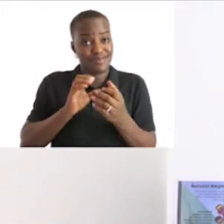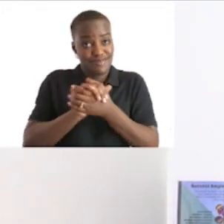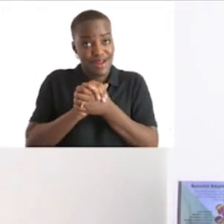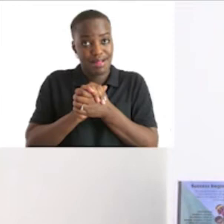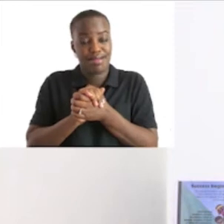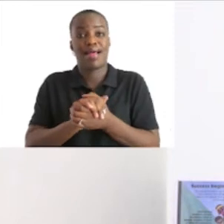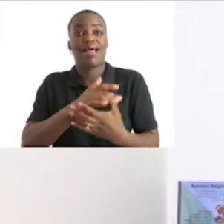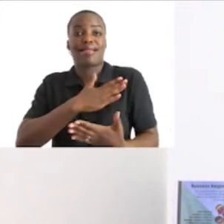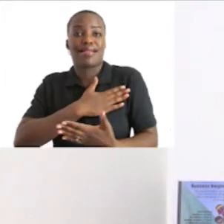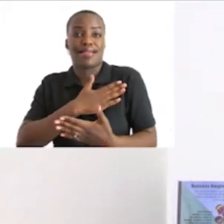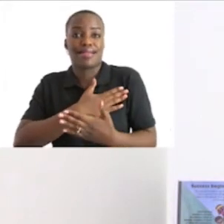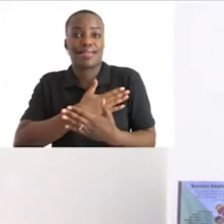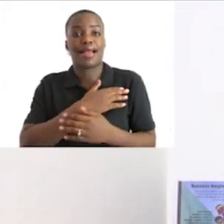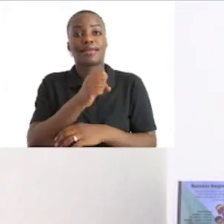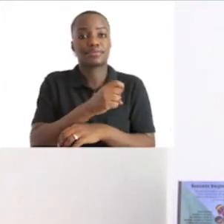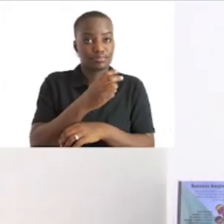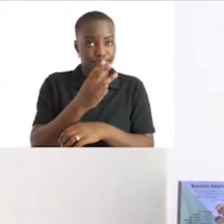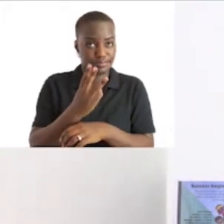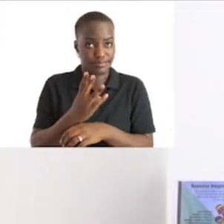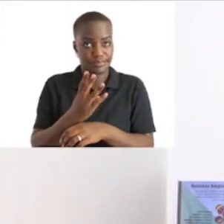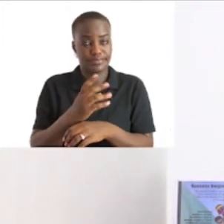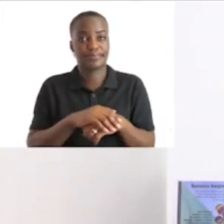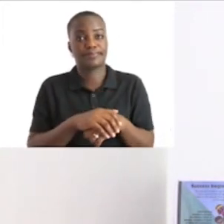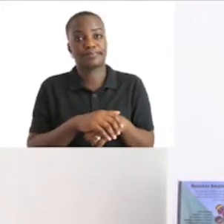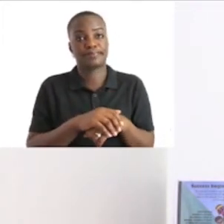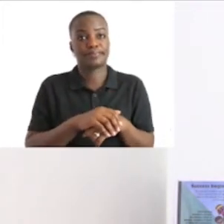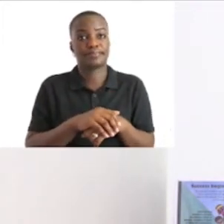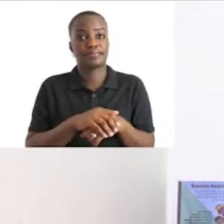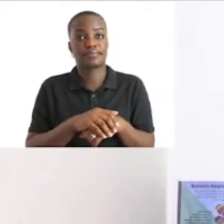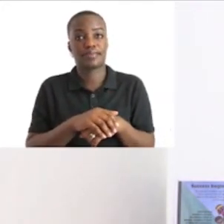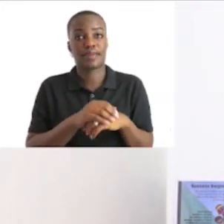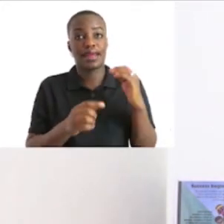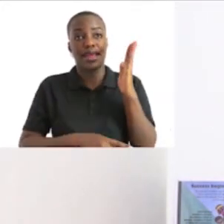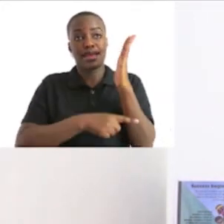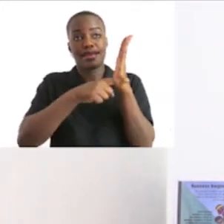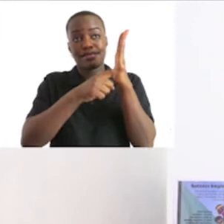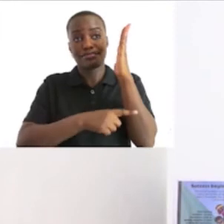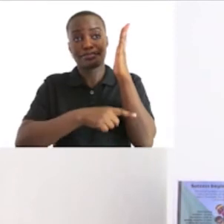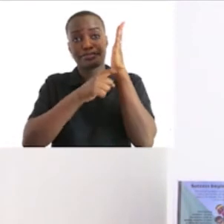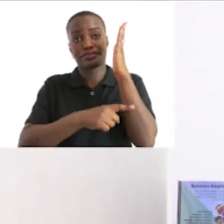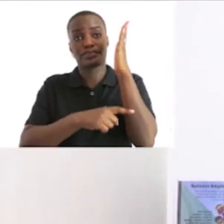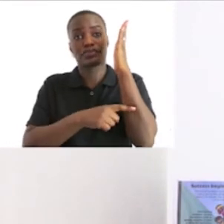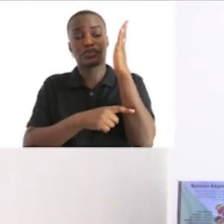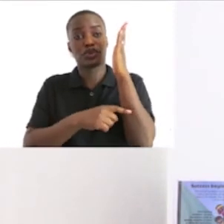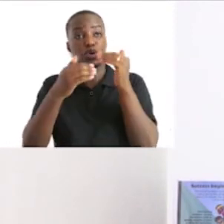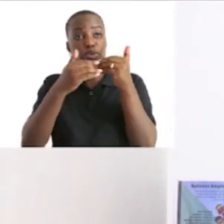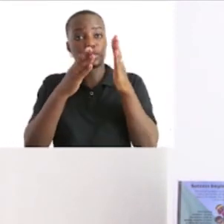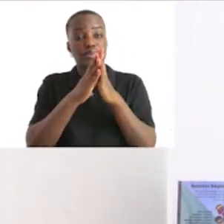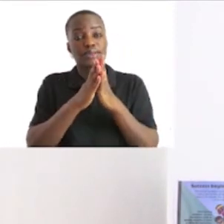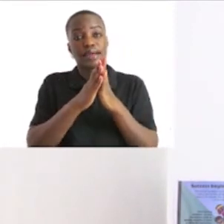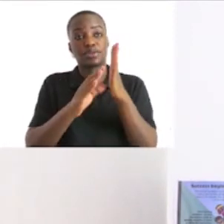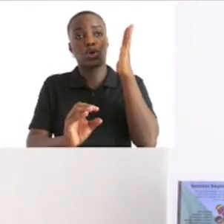like the subject maths. So we are going to take a look at the bar graph, and then we are going to count